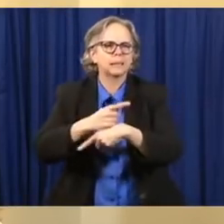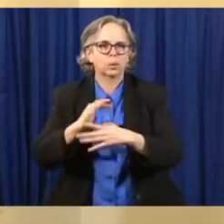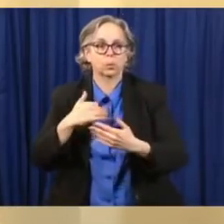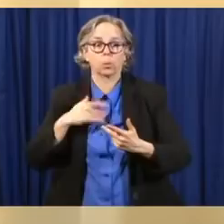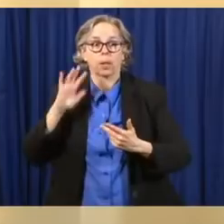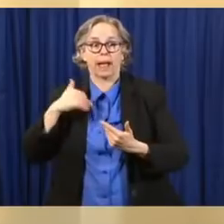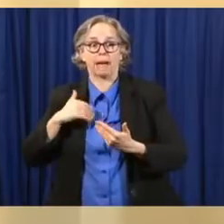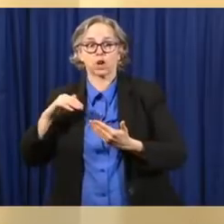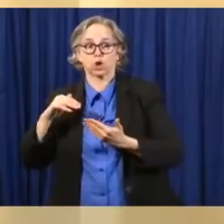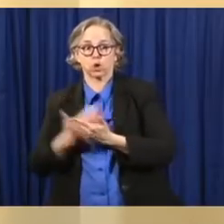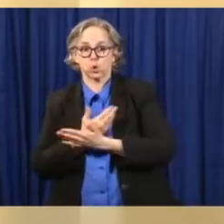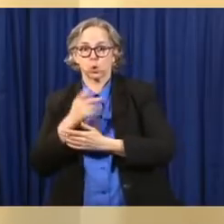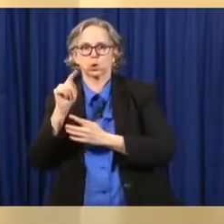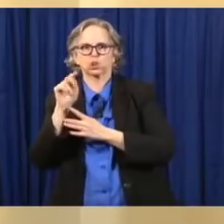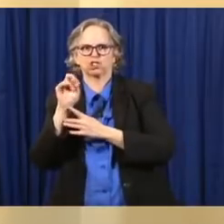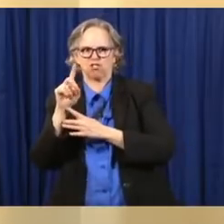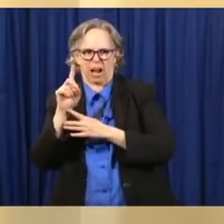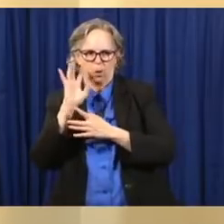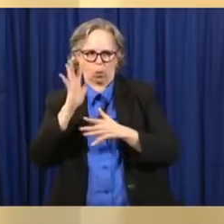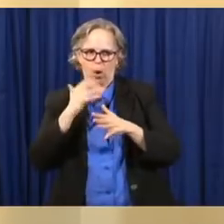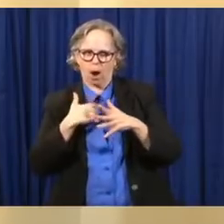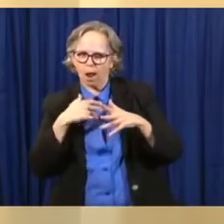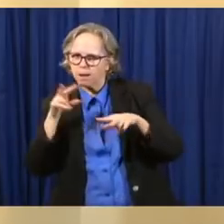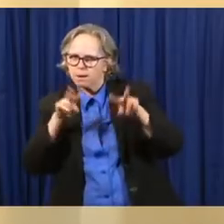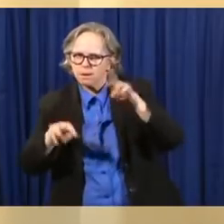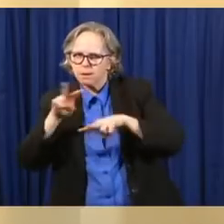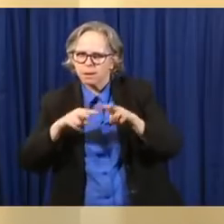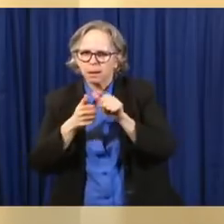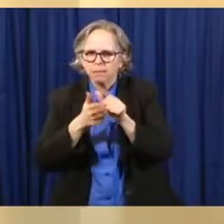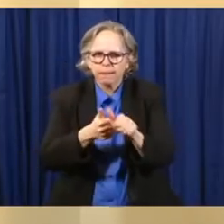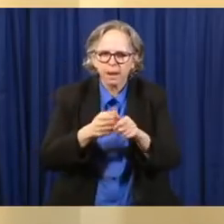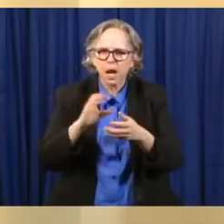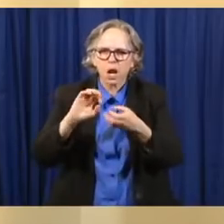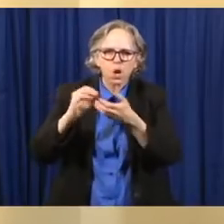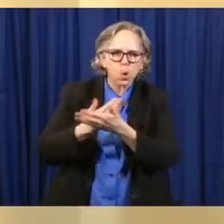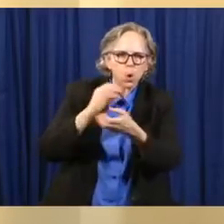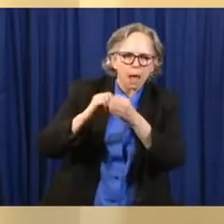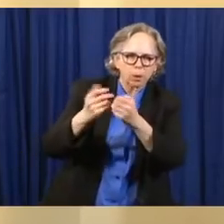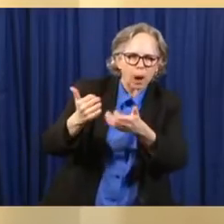following, some numbers that help us sort of navigate our way forward.